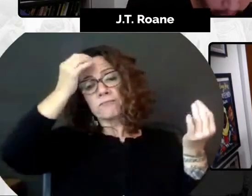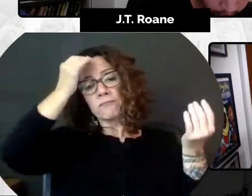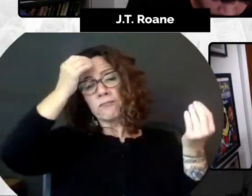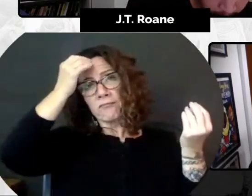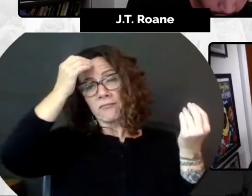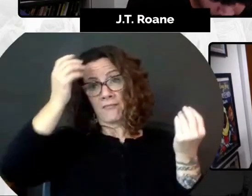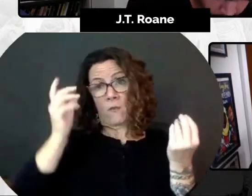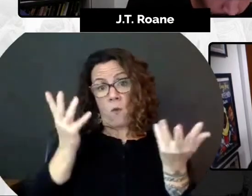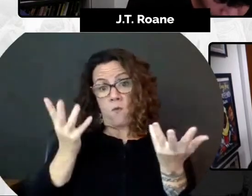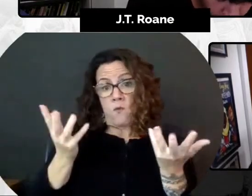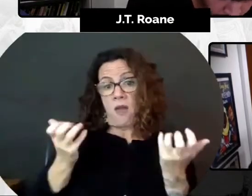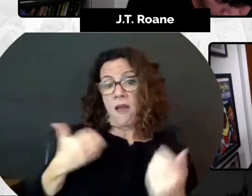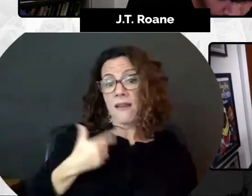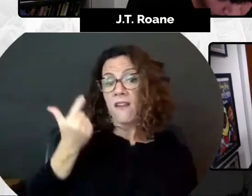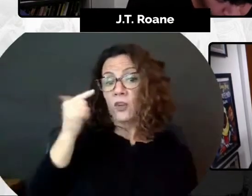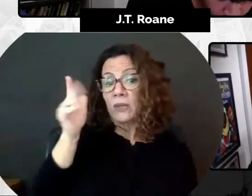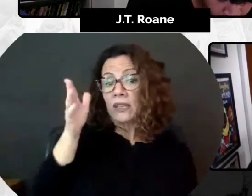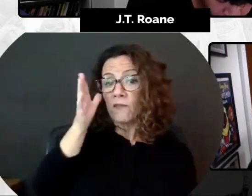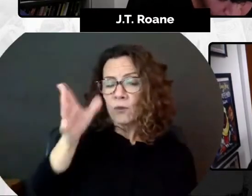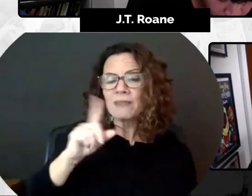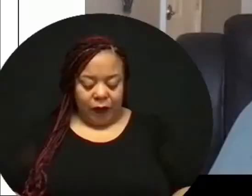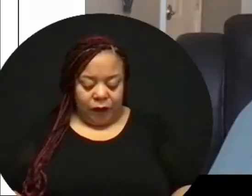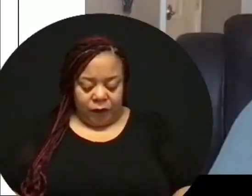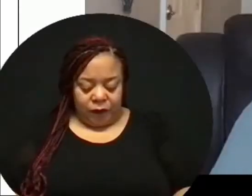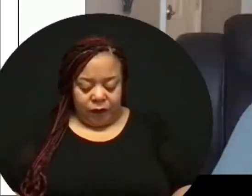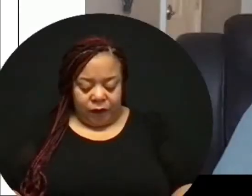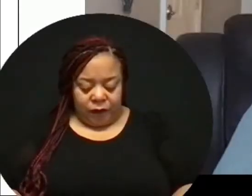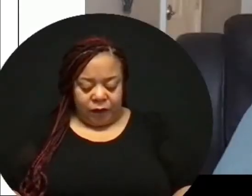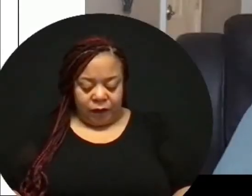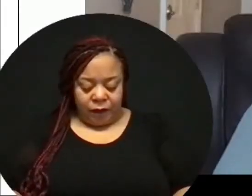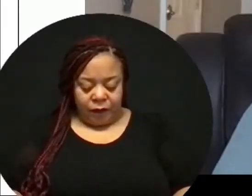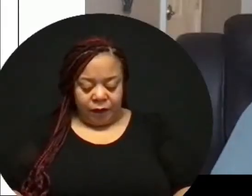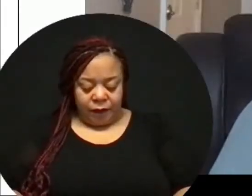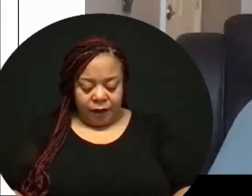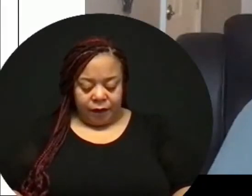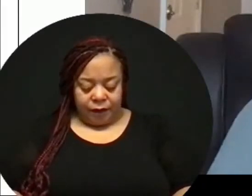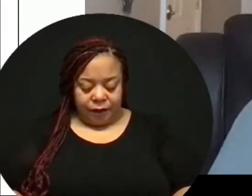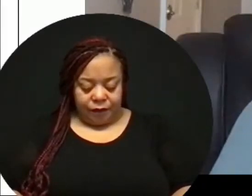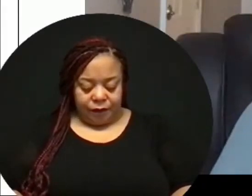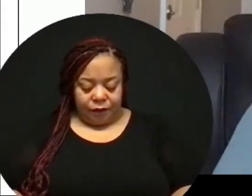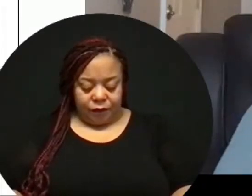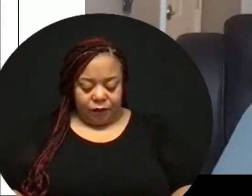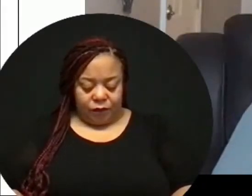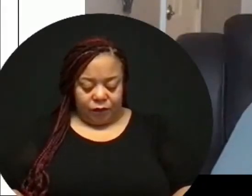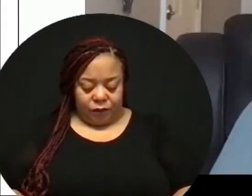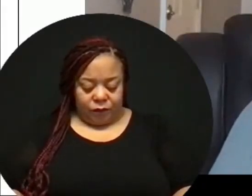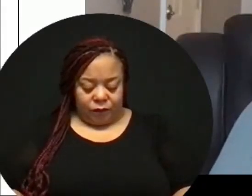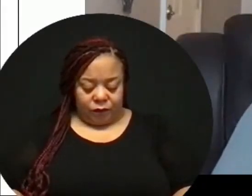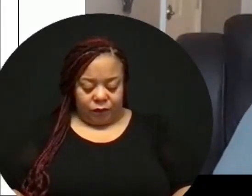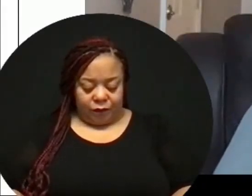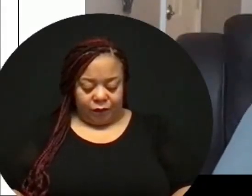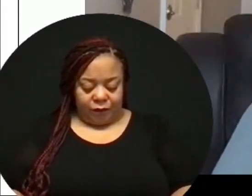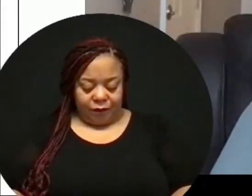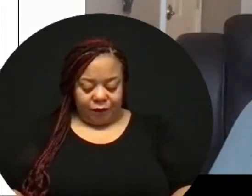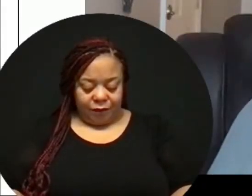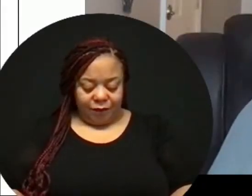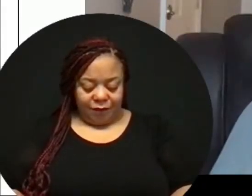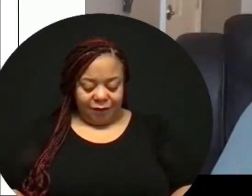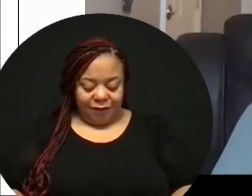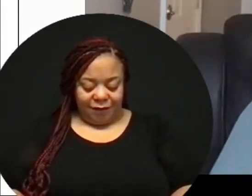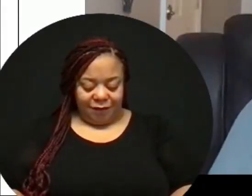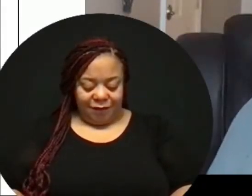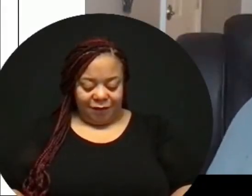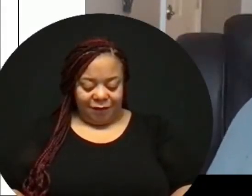prison, right? Because it's the backbone of the military industrial complex. Like one of the programs they utilize is Unicore, which provides a